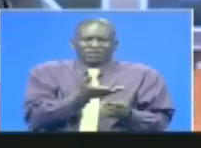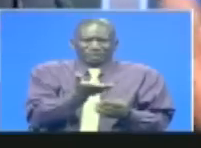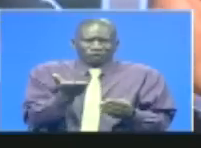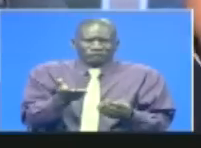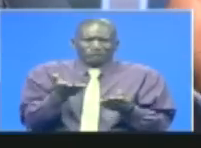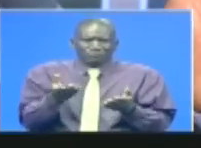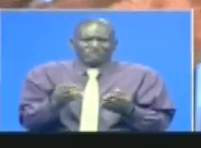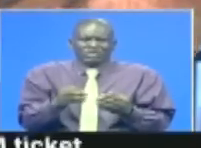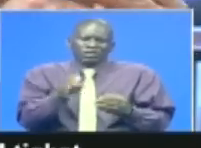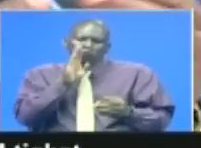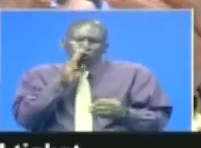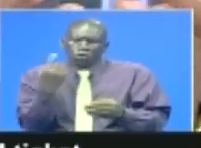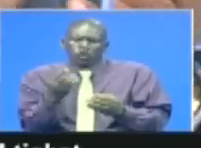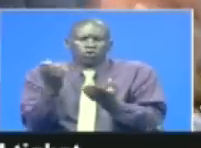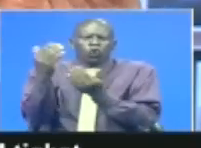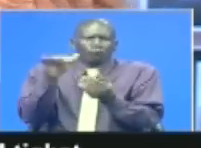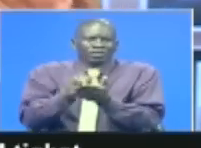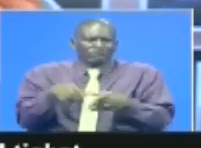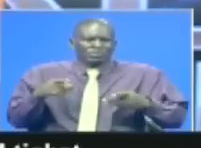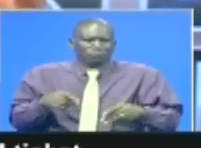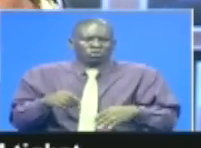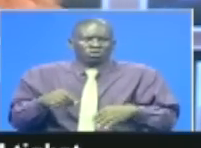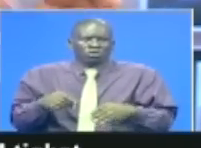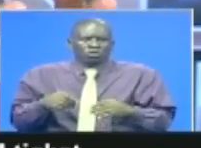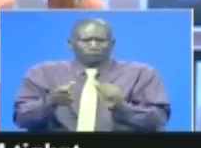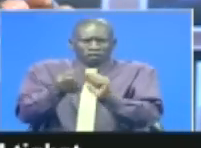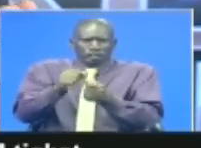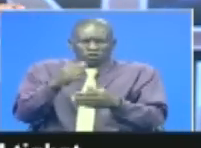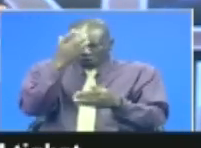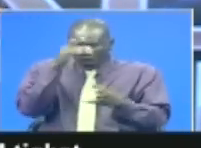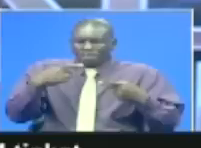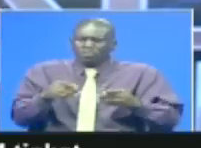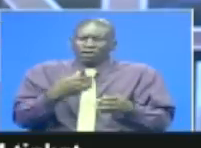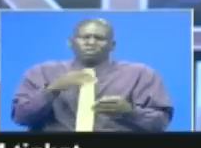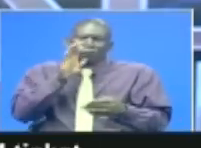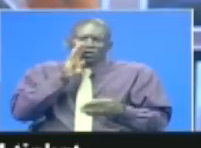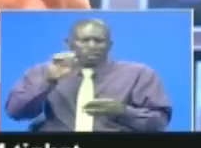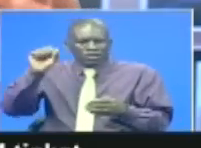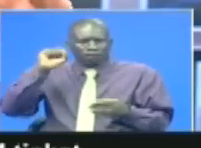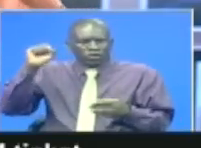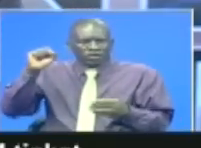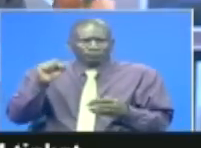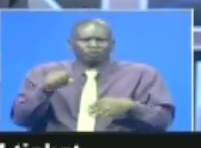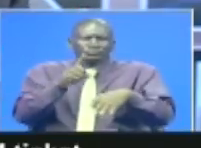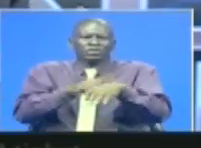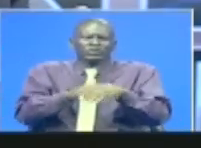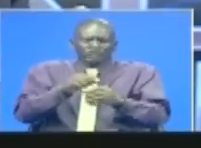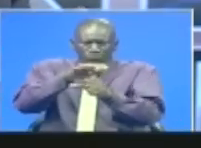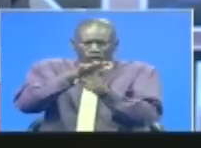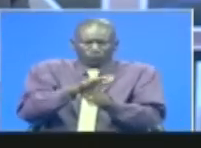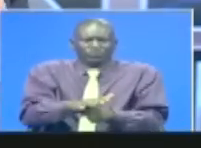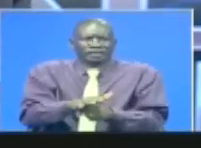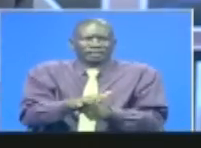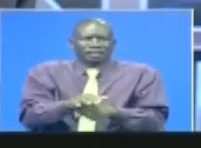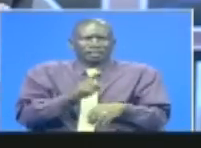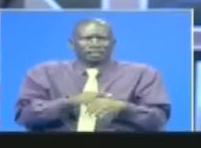just propaganda, hoping that people will get mileage. And you know, why do people have propaganda in politics? It's when you are oppressed,